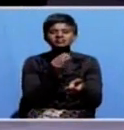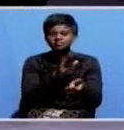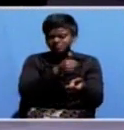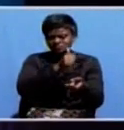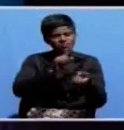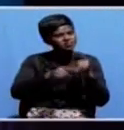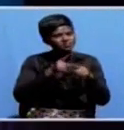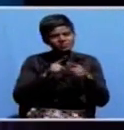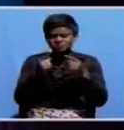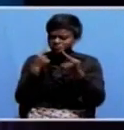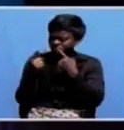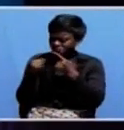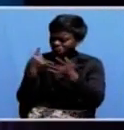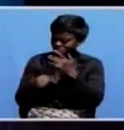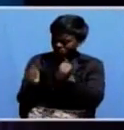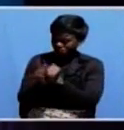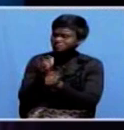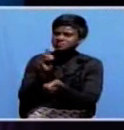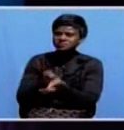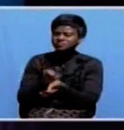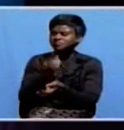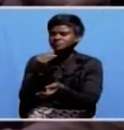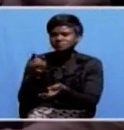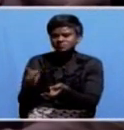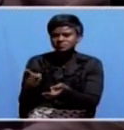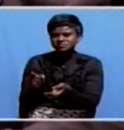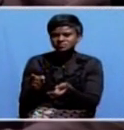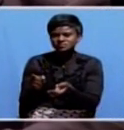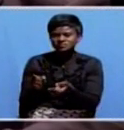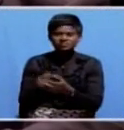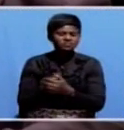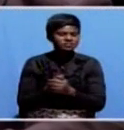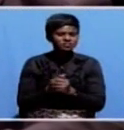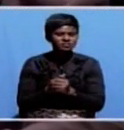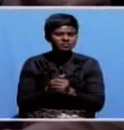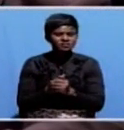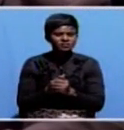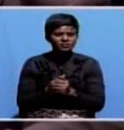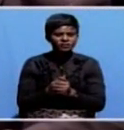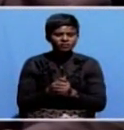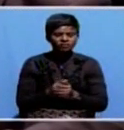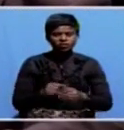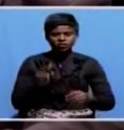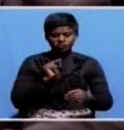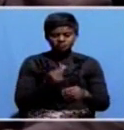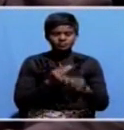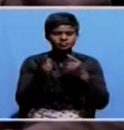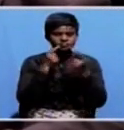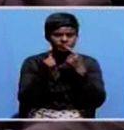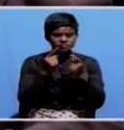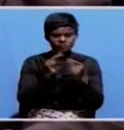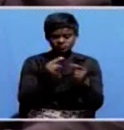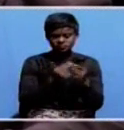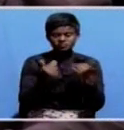was he saying? What were you saying to him? We were saying to him, Mr. President, we began very well, and let us